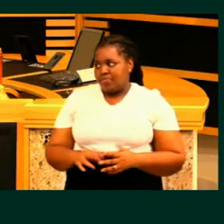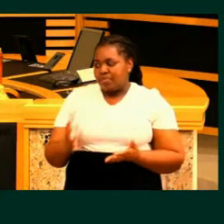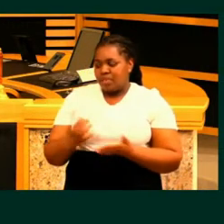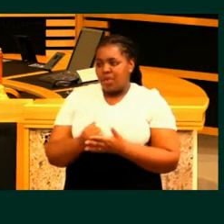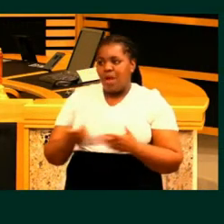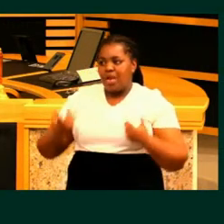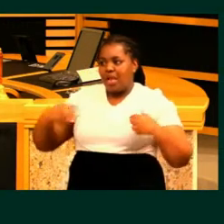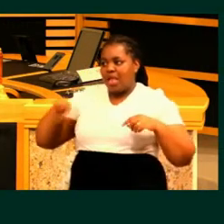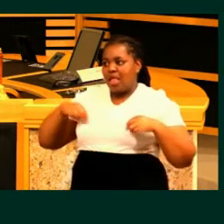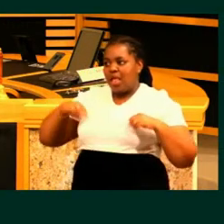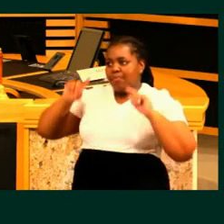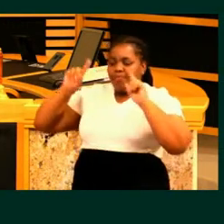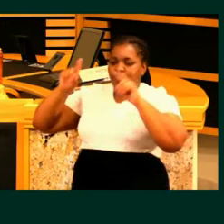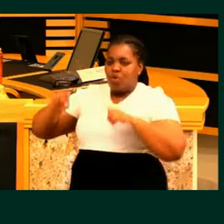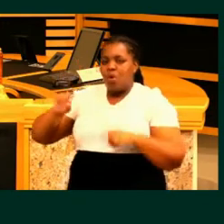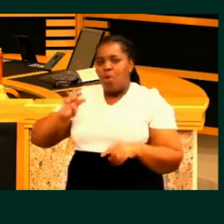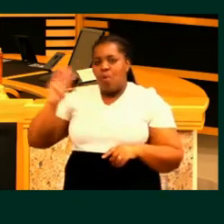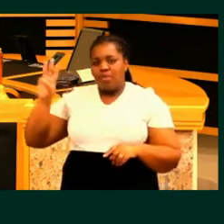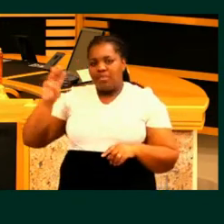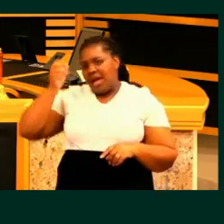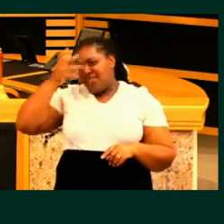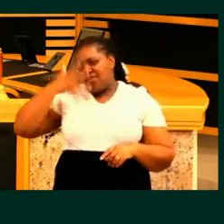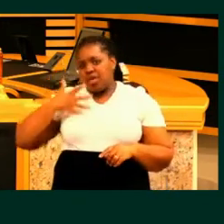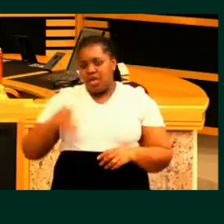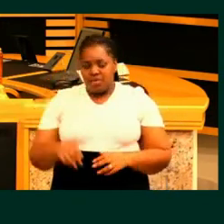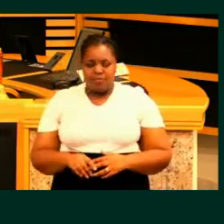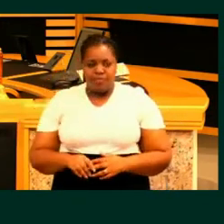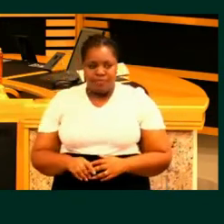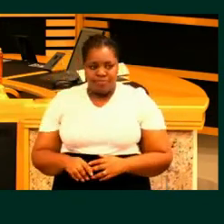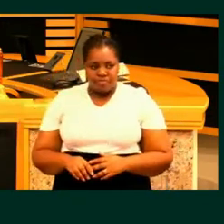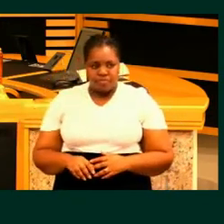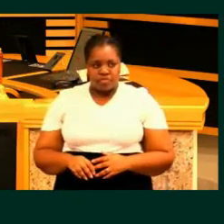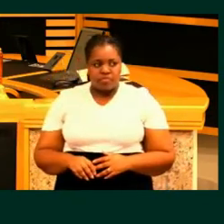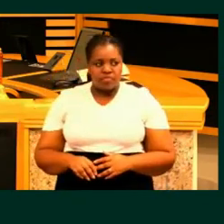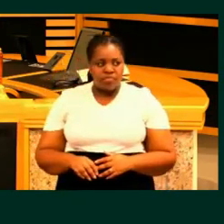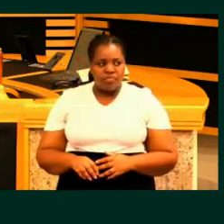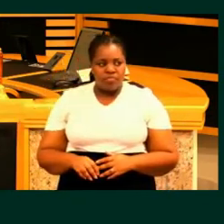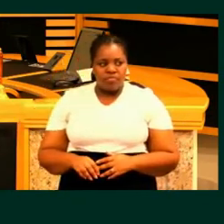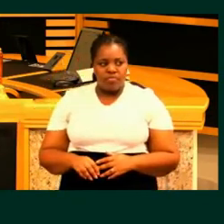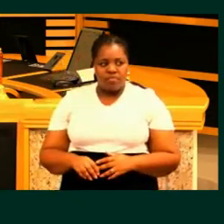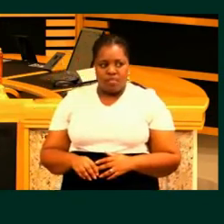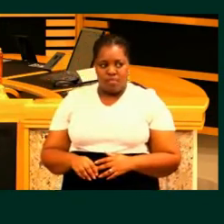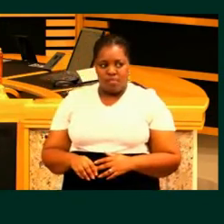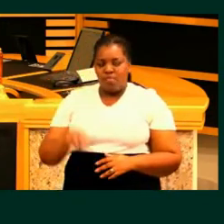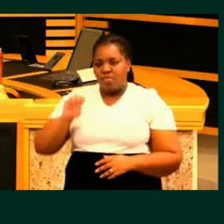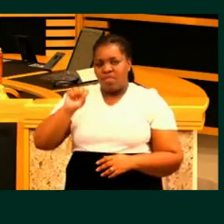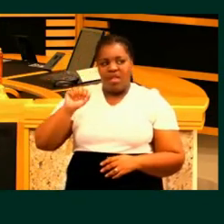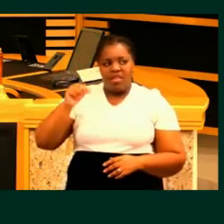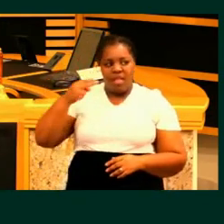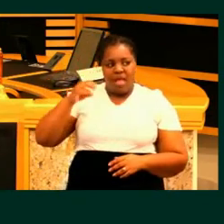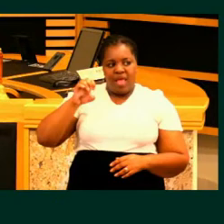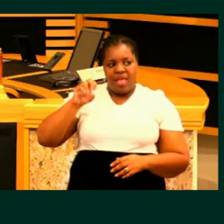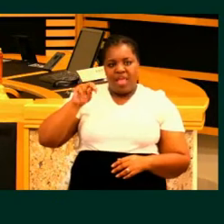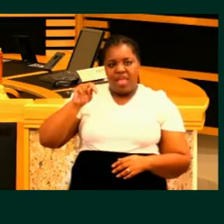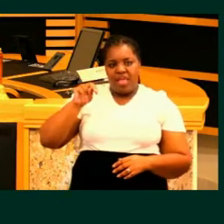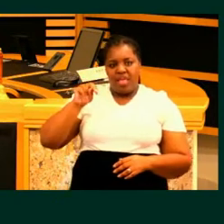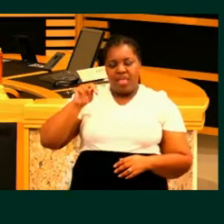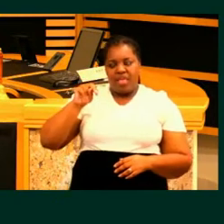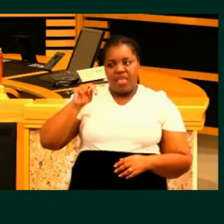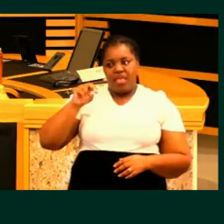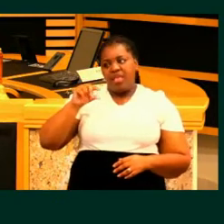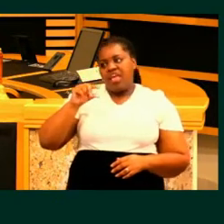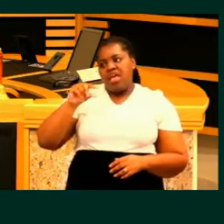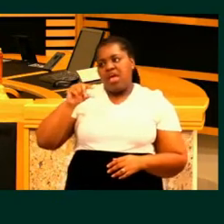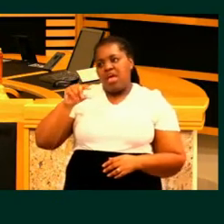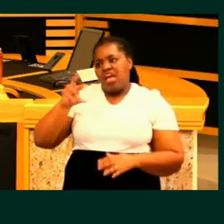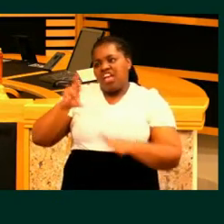to West Africa the sah region sah